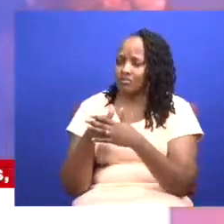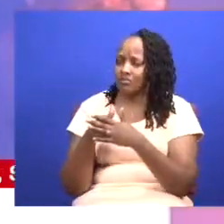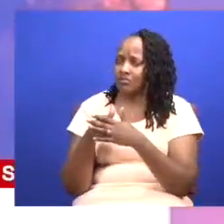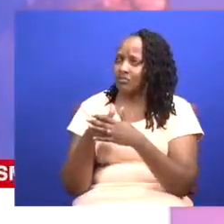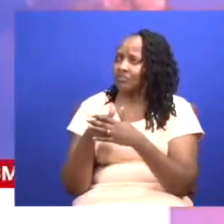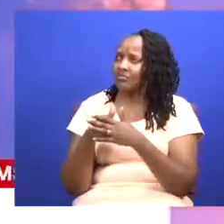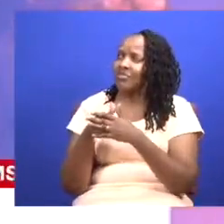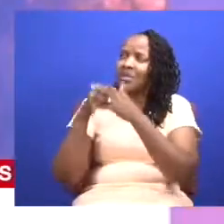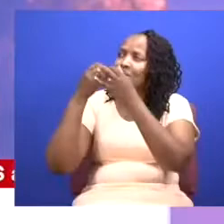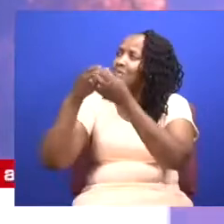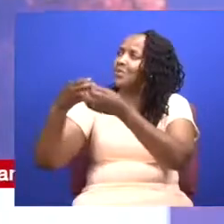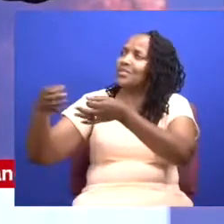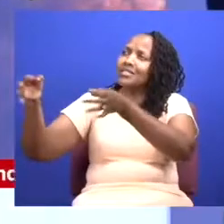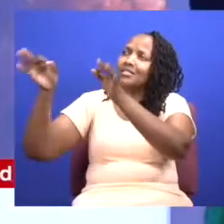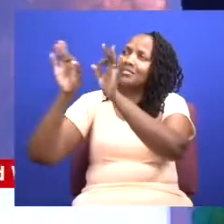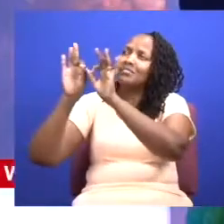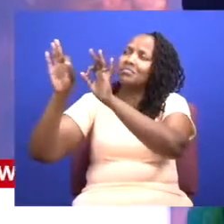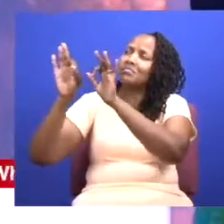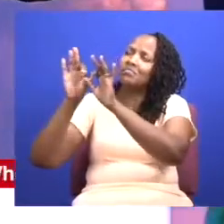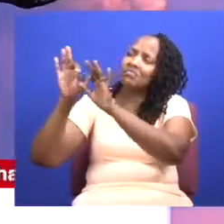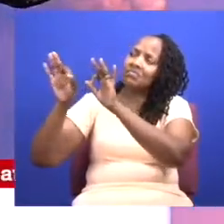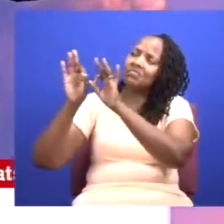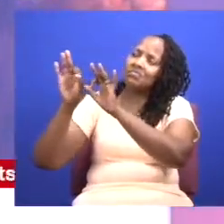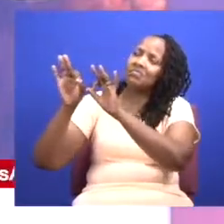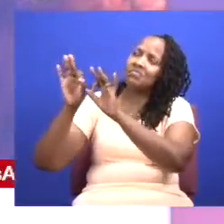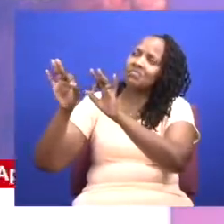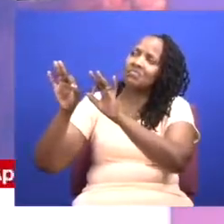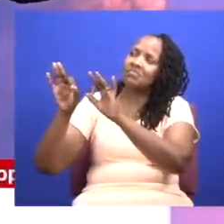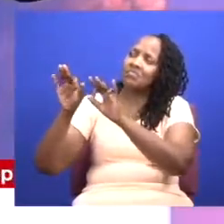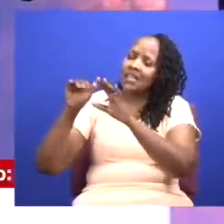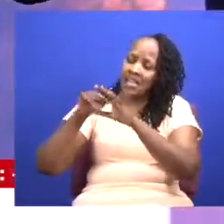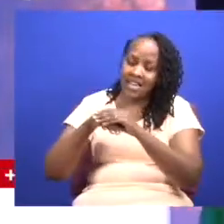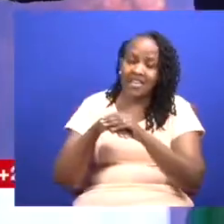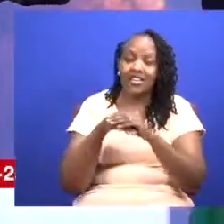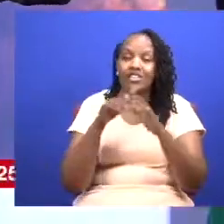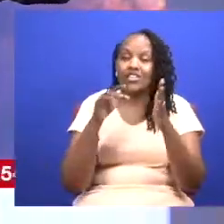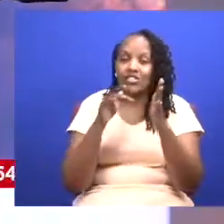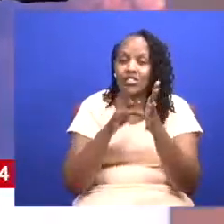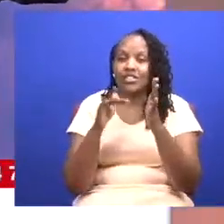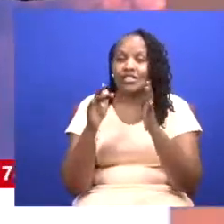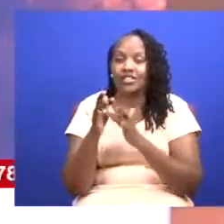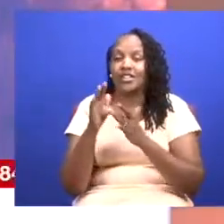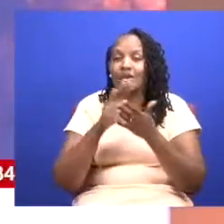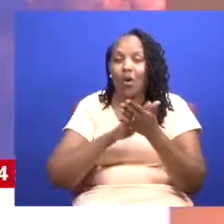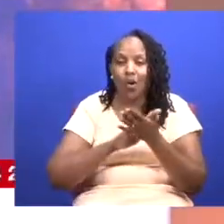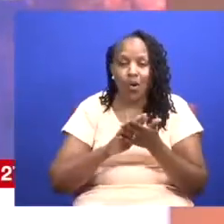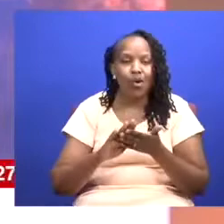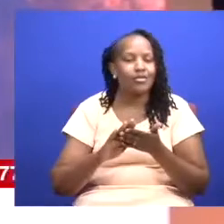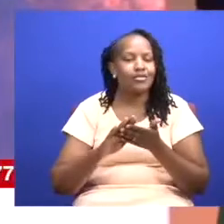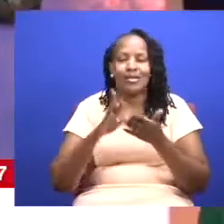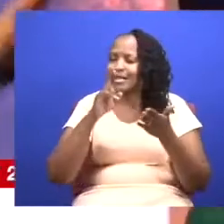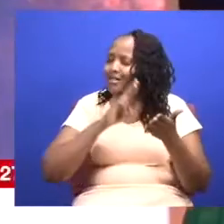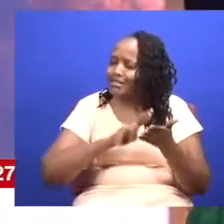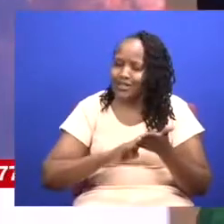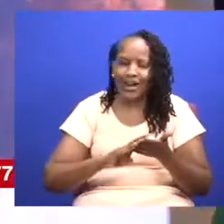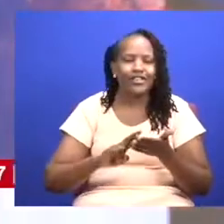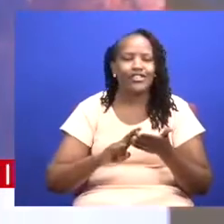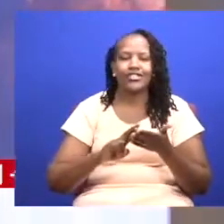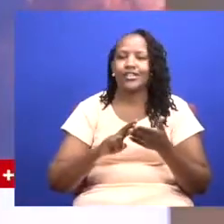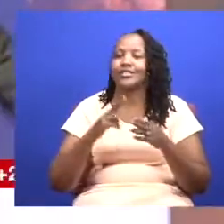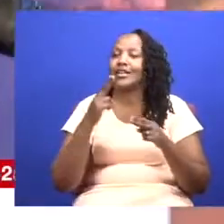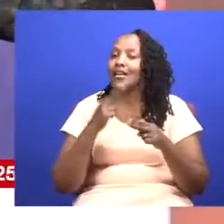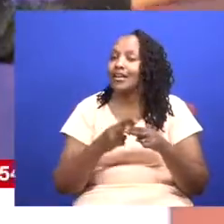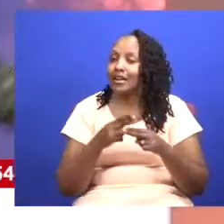to you, saying thank you. Receive it. You deserve it. None compares to you. It is in